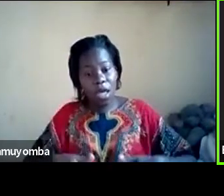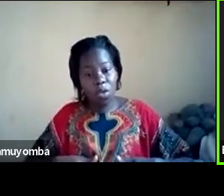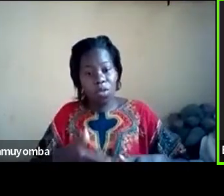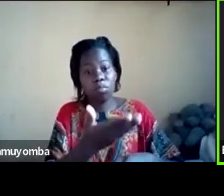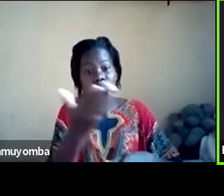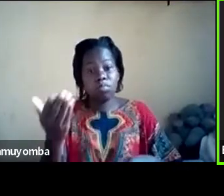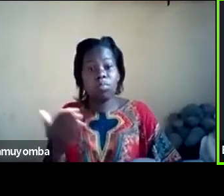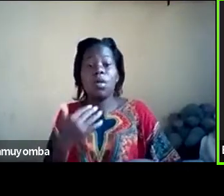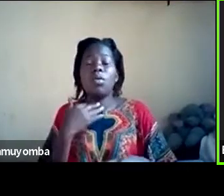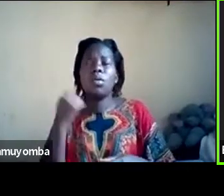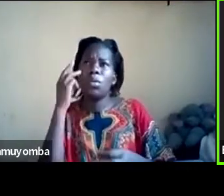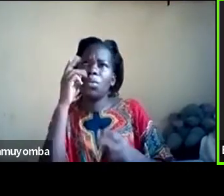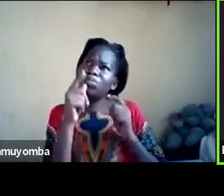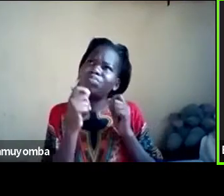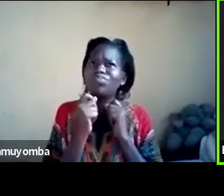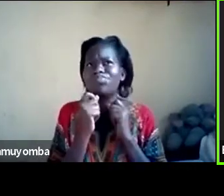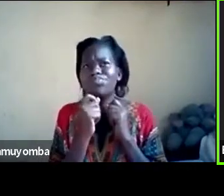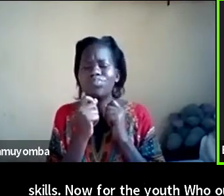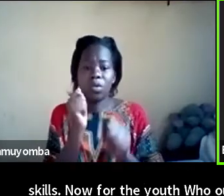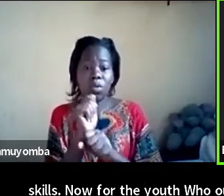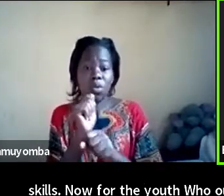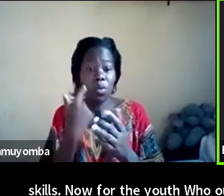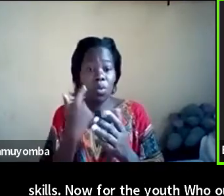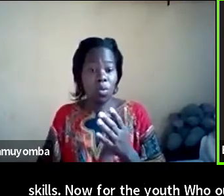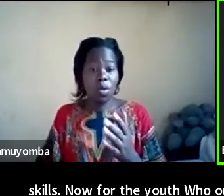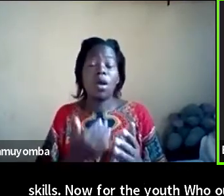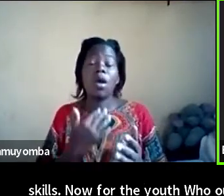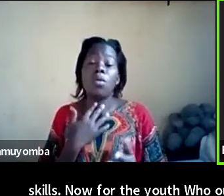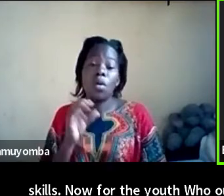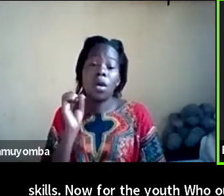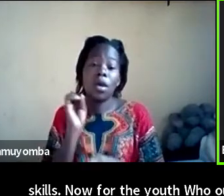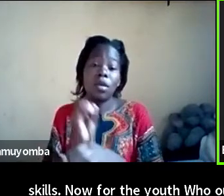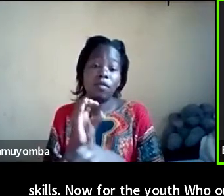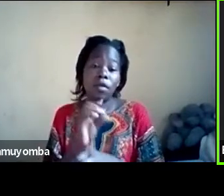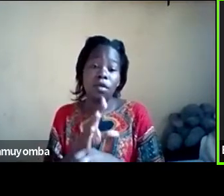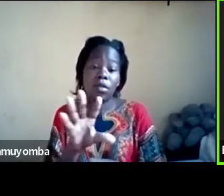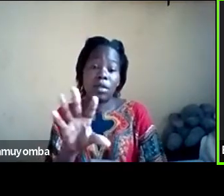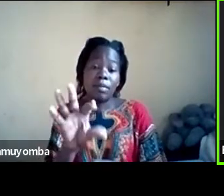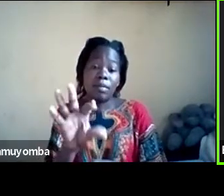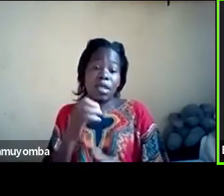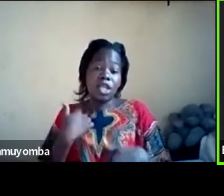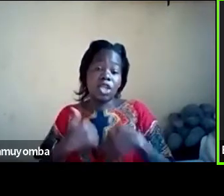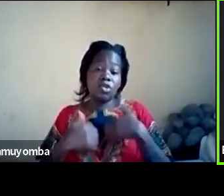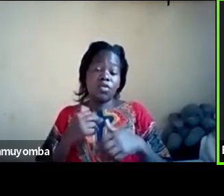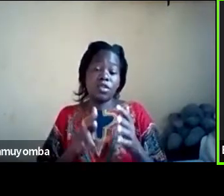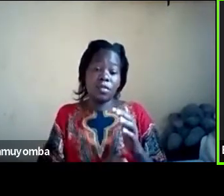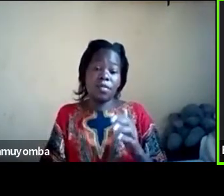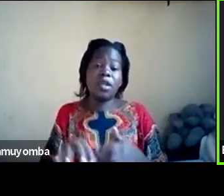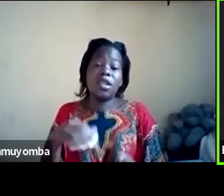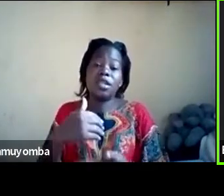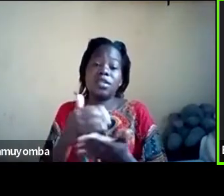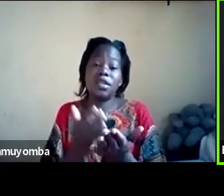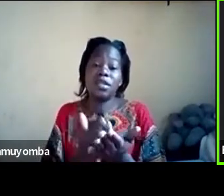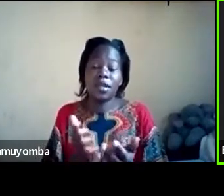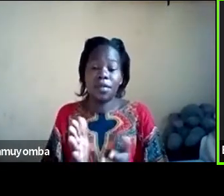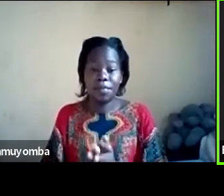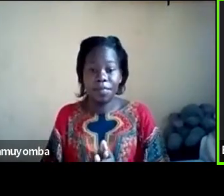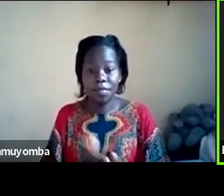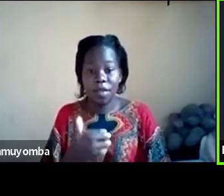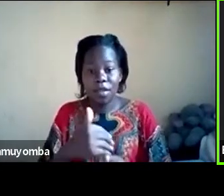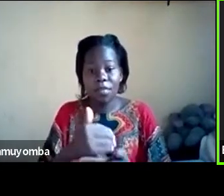what you want to do, I would invite you to pick interest in the mining sector. You could be a mining